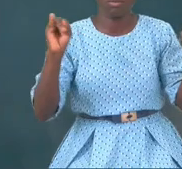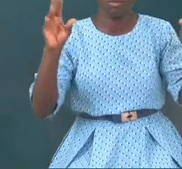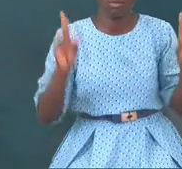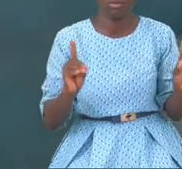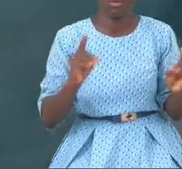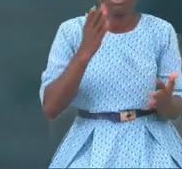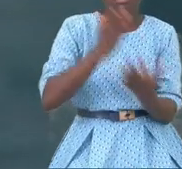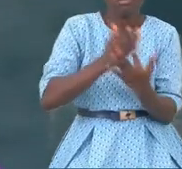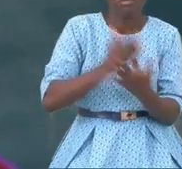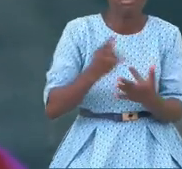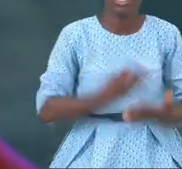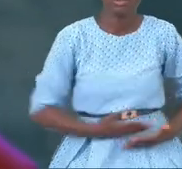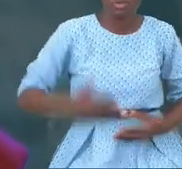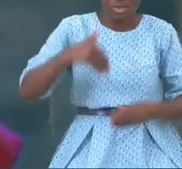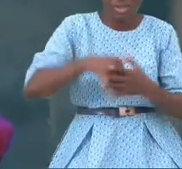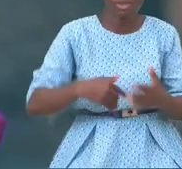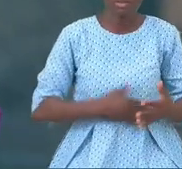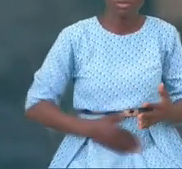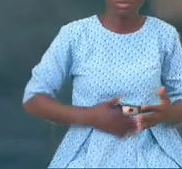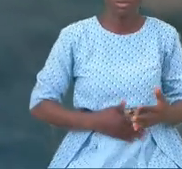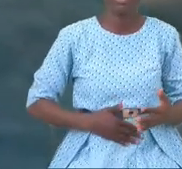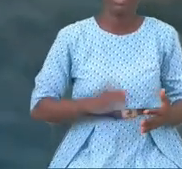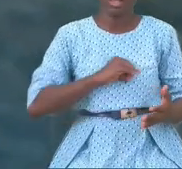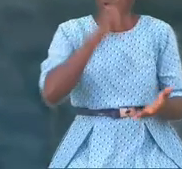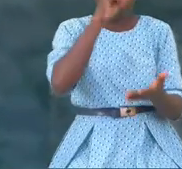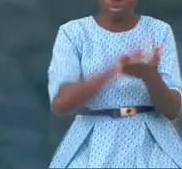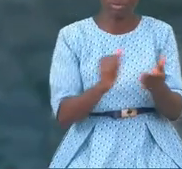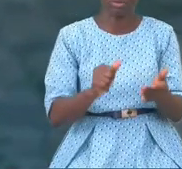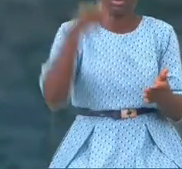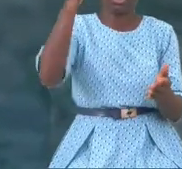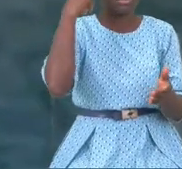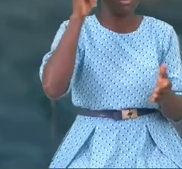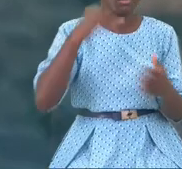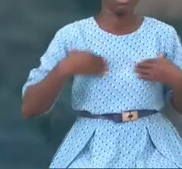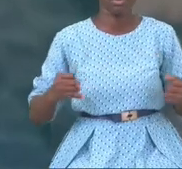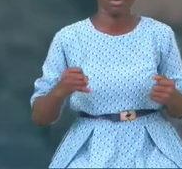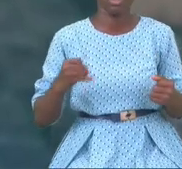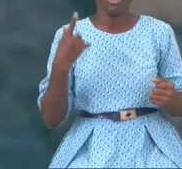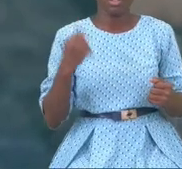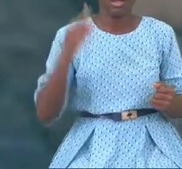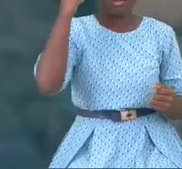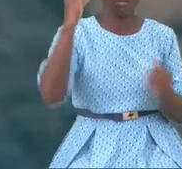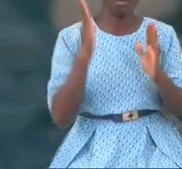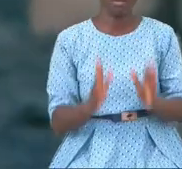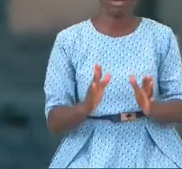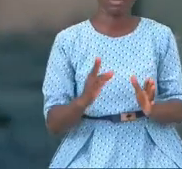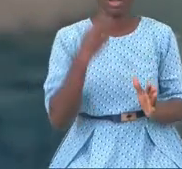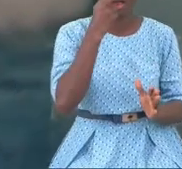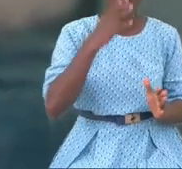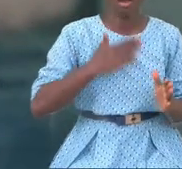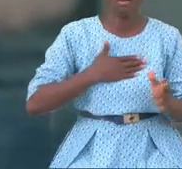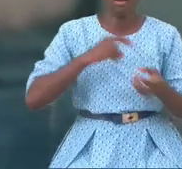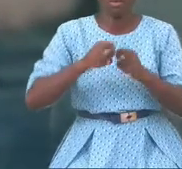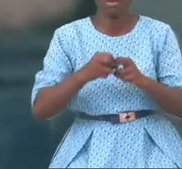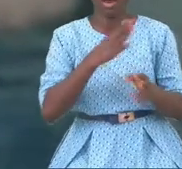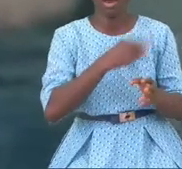prayer, he said fibro disappeared. Particularly, I keyed to it and I believed that God will heal me. And God did that for me.